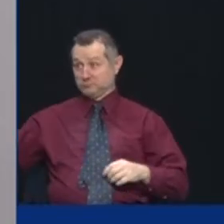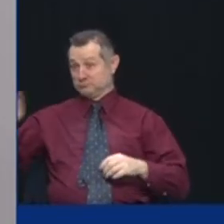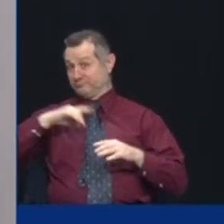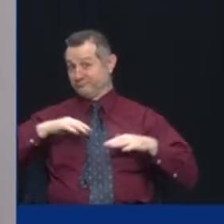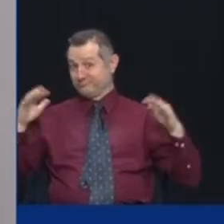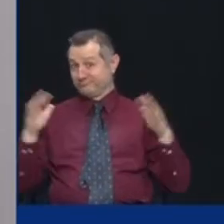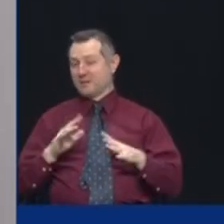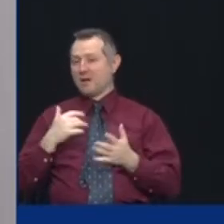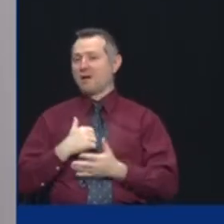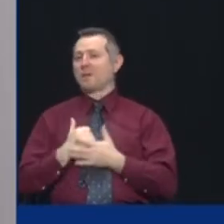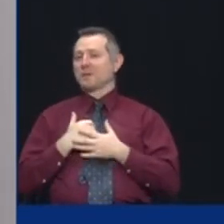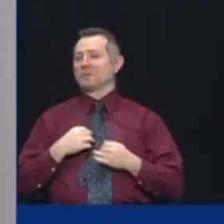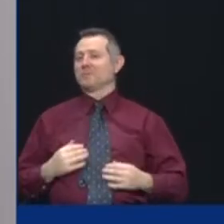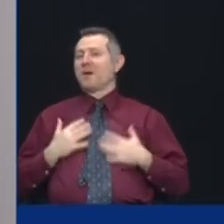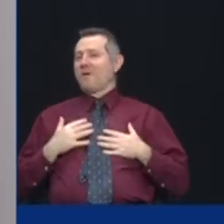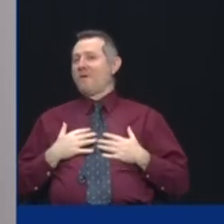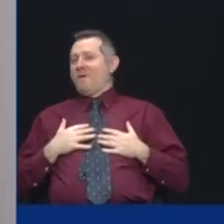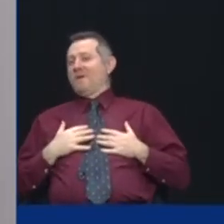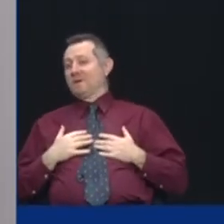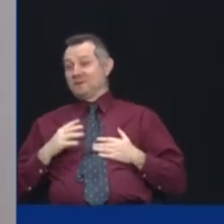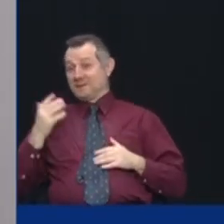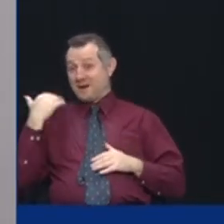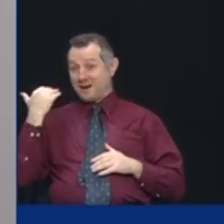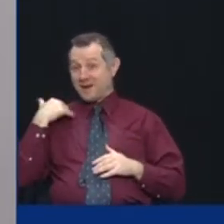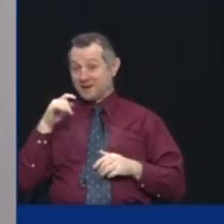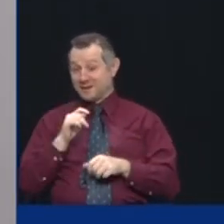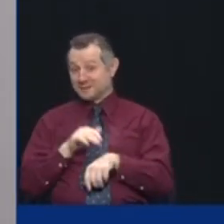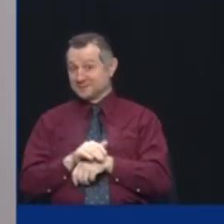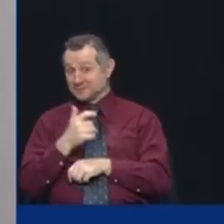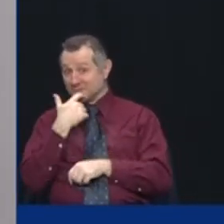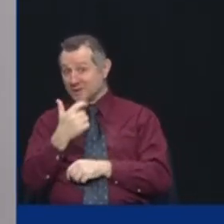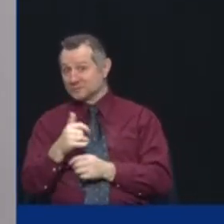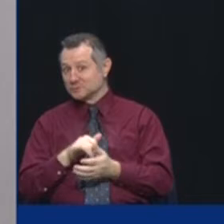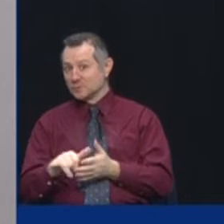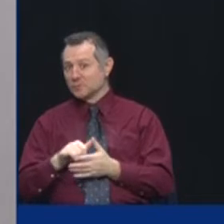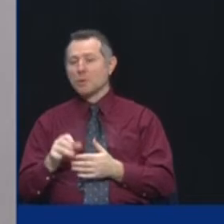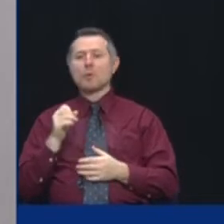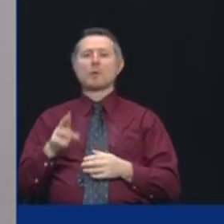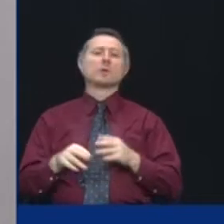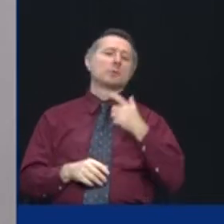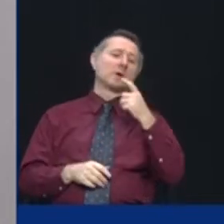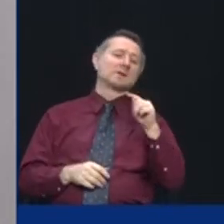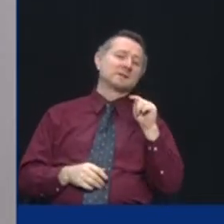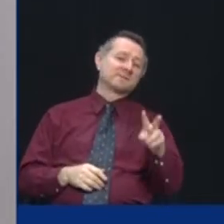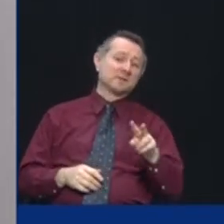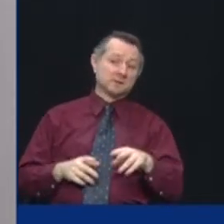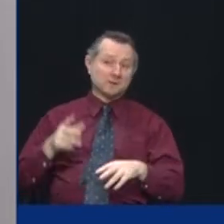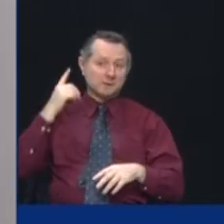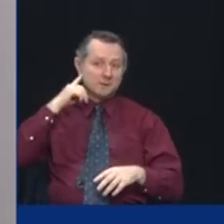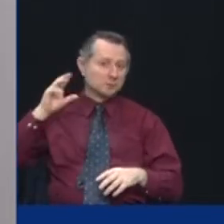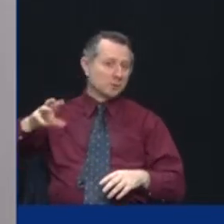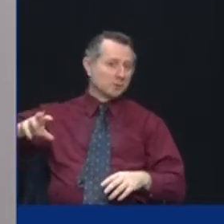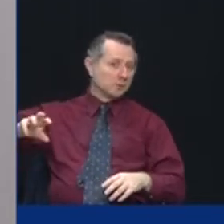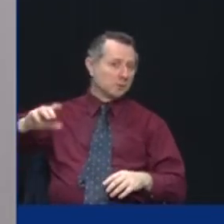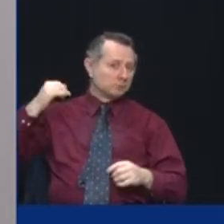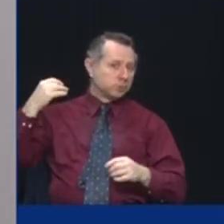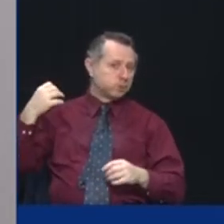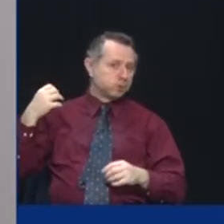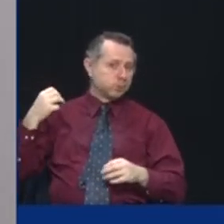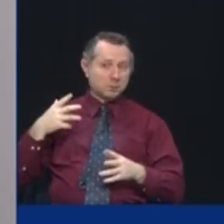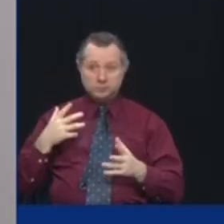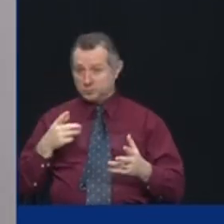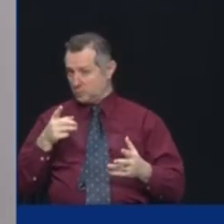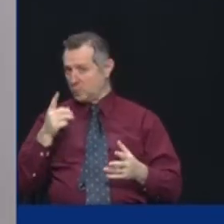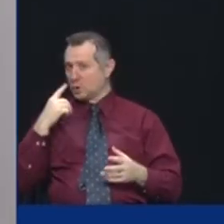the game last night at Yankee Stadium or saw it on television or listened to it on radio, that point was crystal